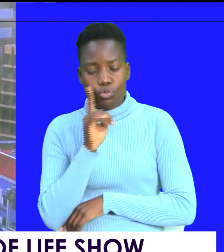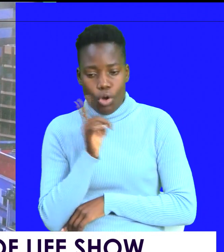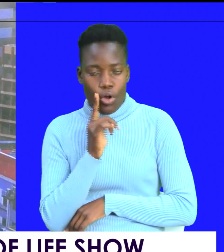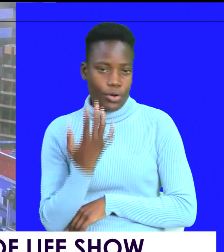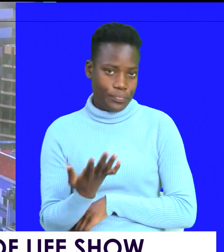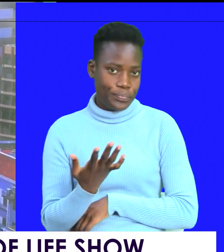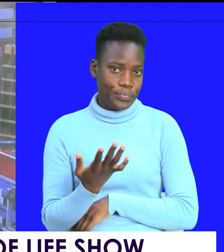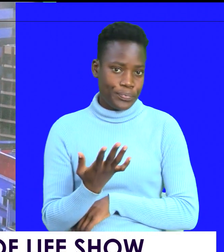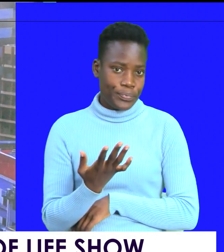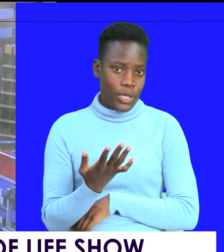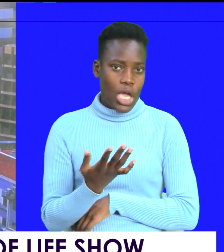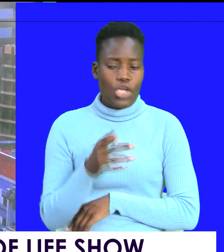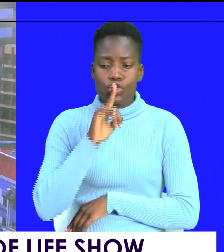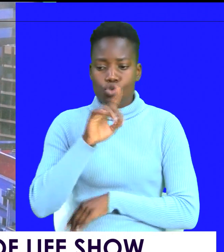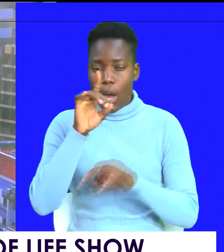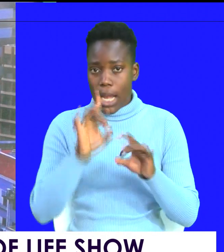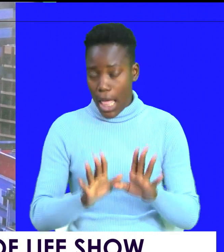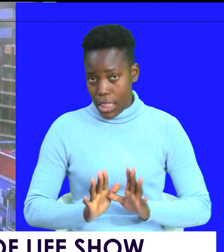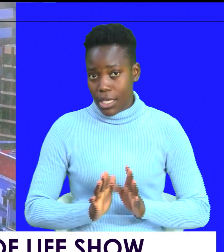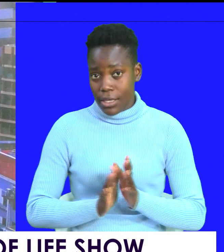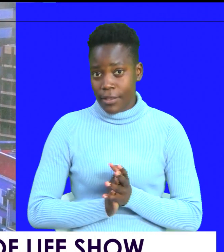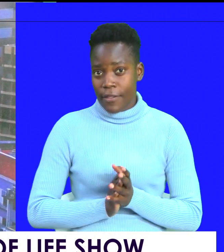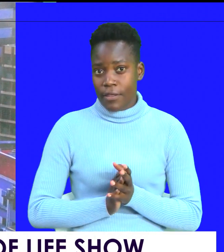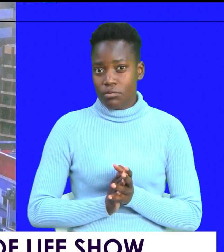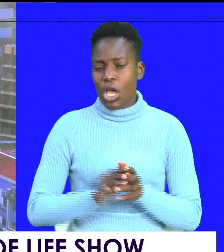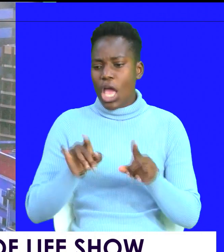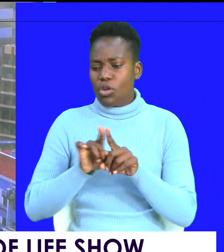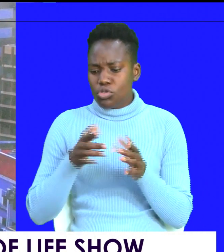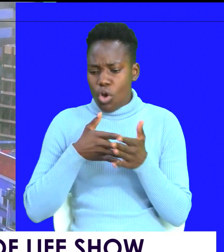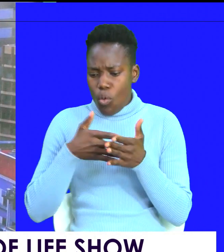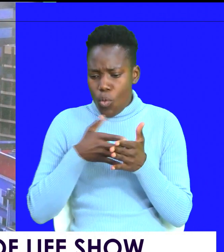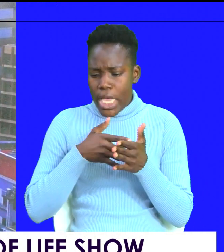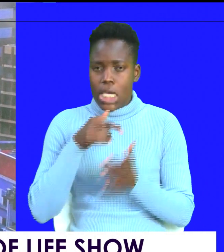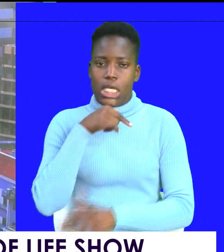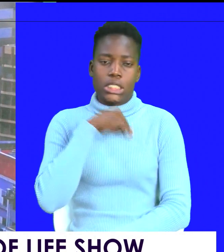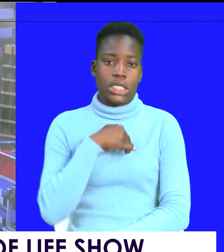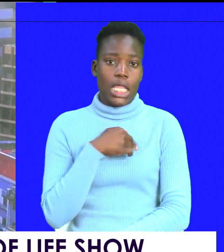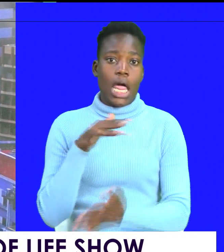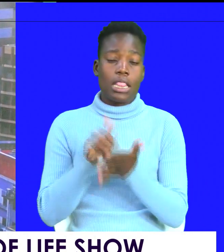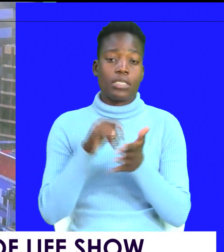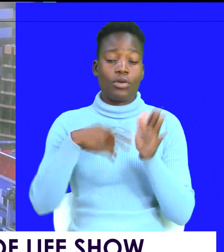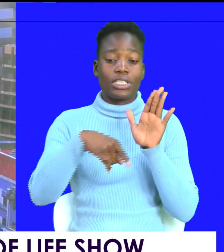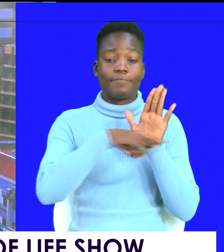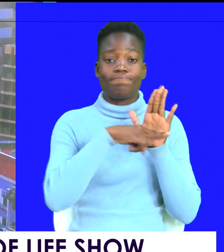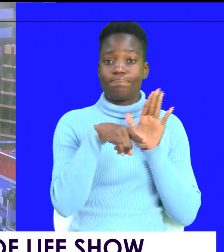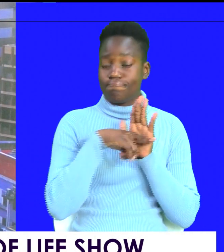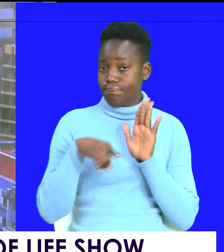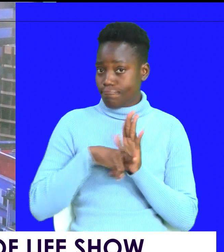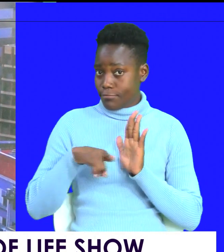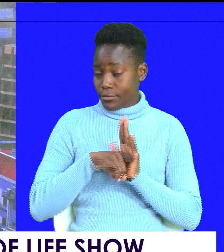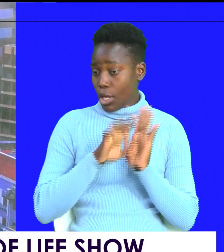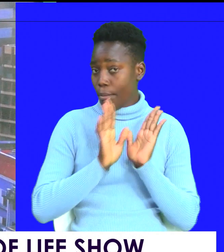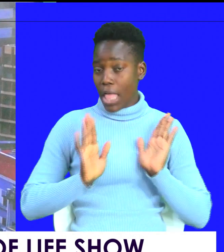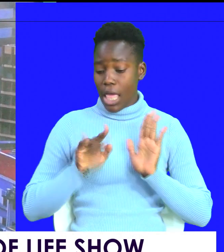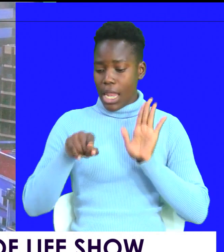You are uncertain, very volatile on the inside. Those are negativities. Those are